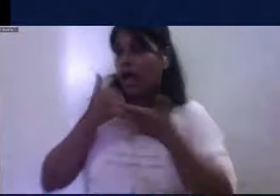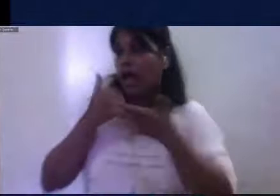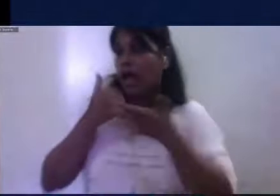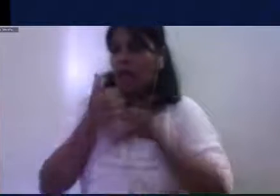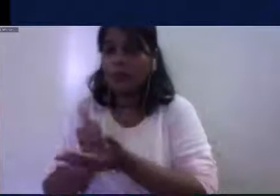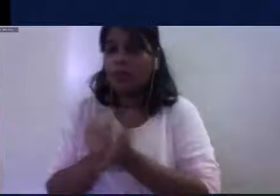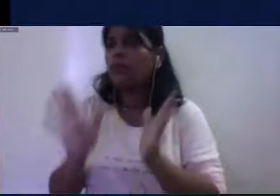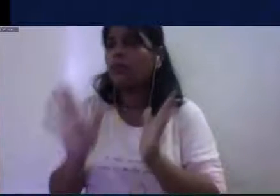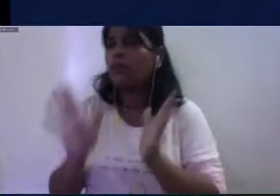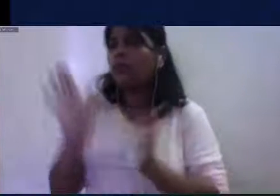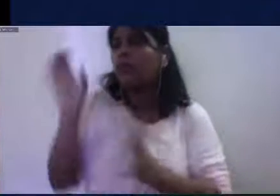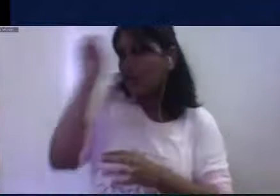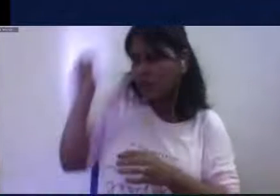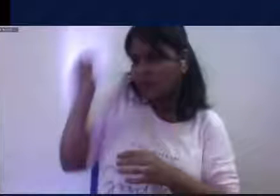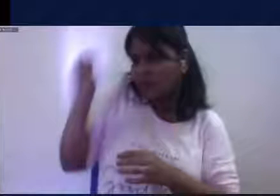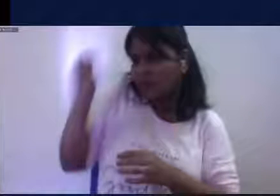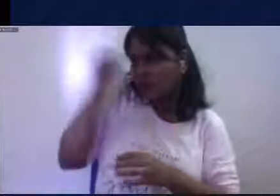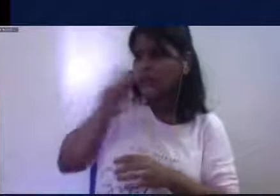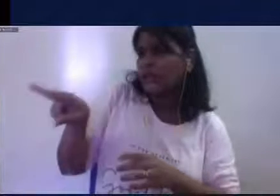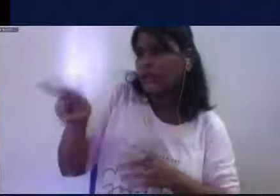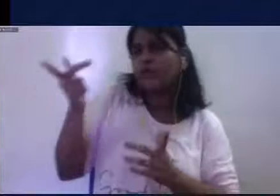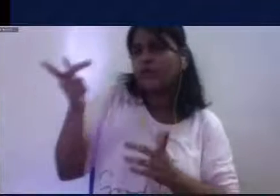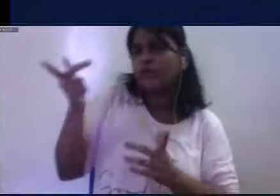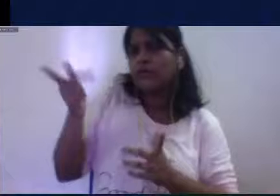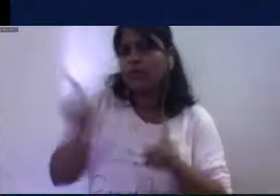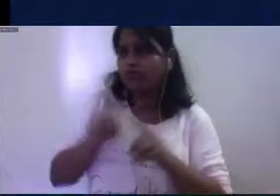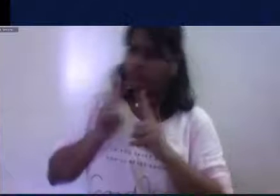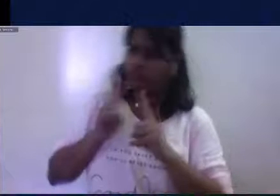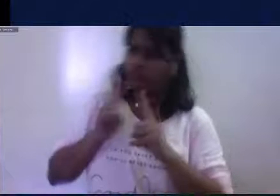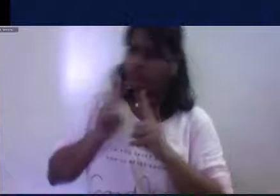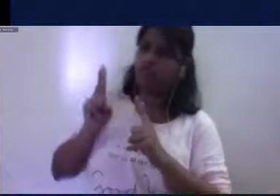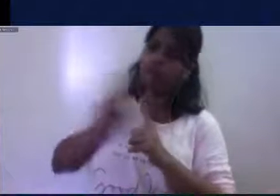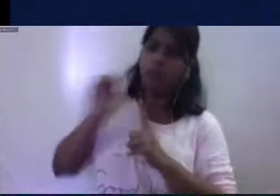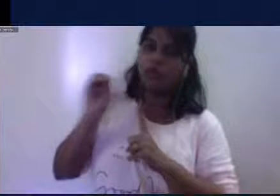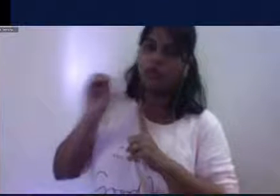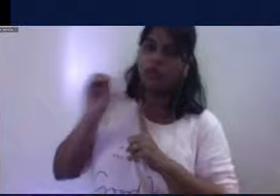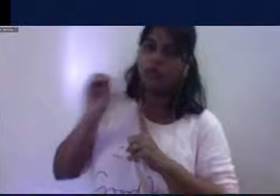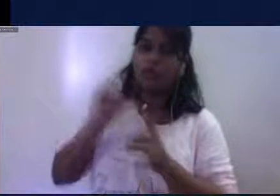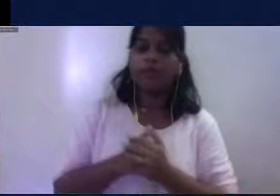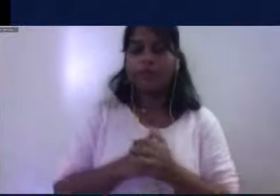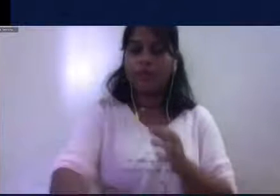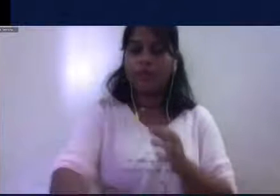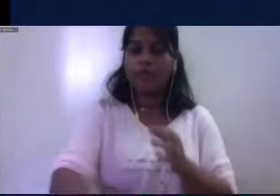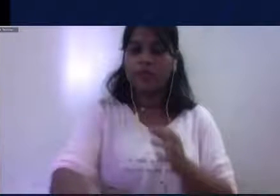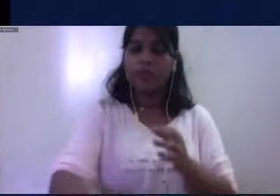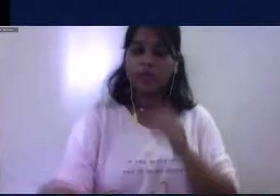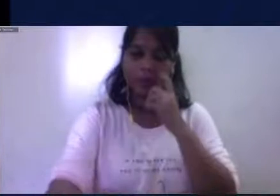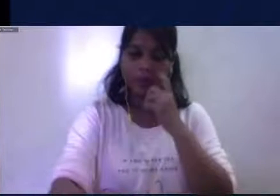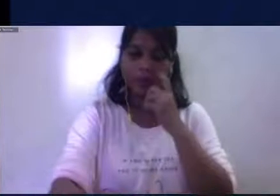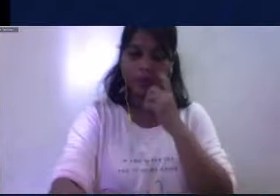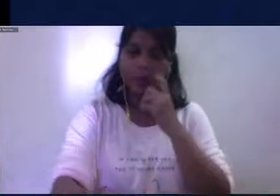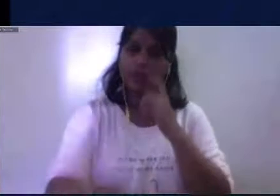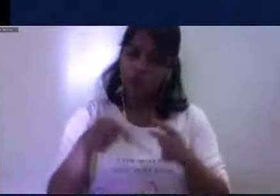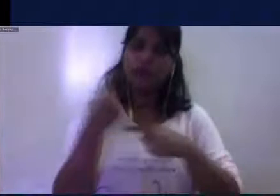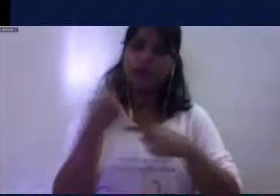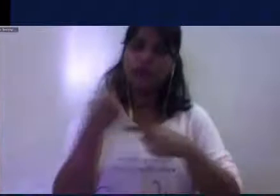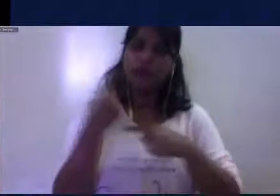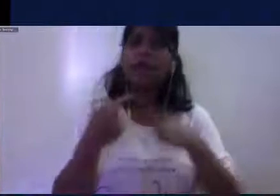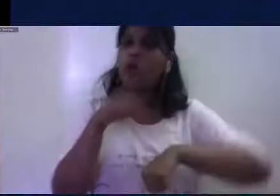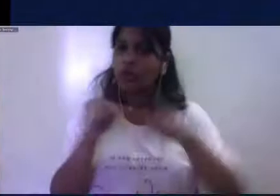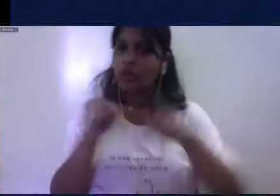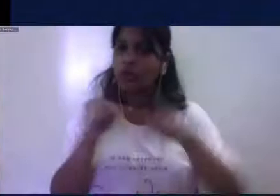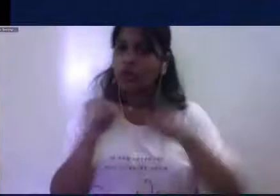observe as if you are like, observing like a fly on the wall, so to say. And during these couple of hours in